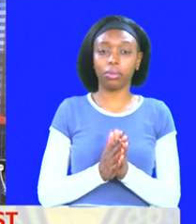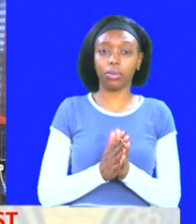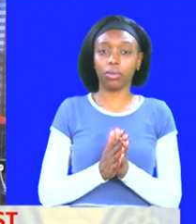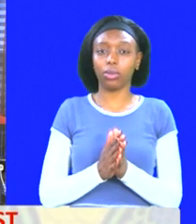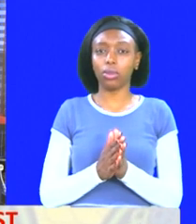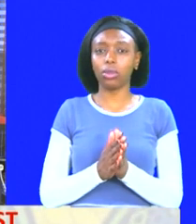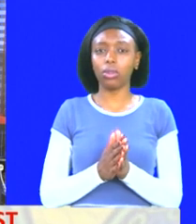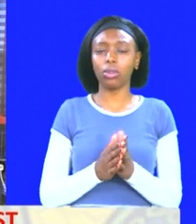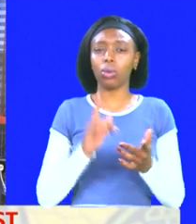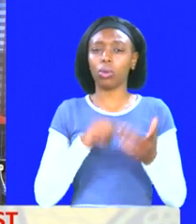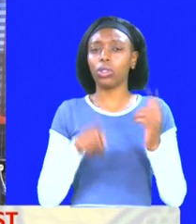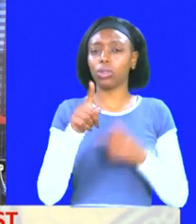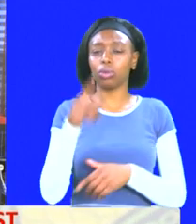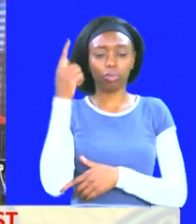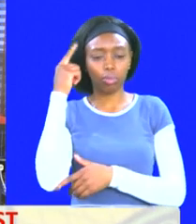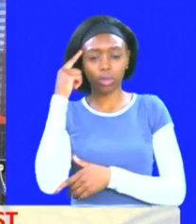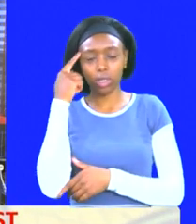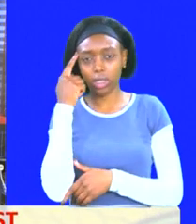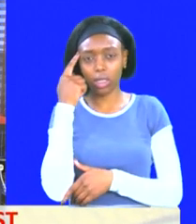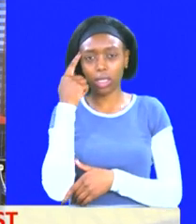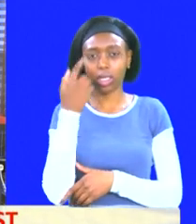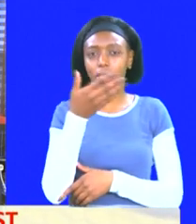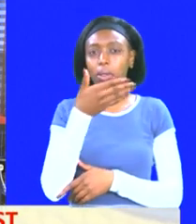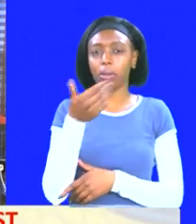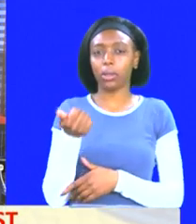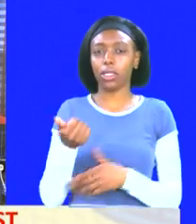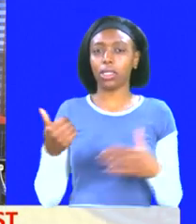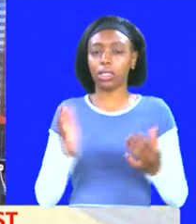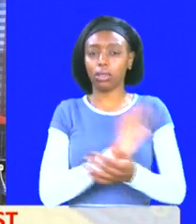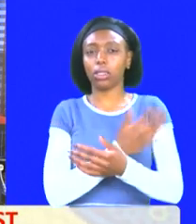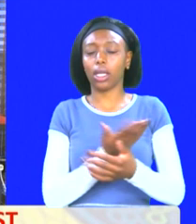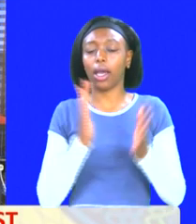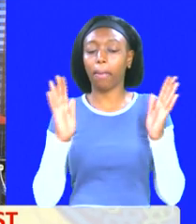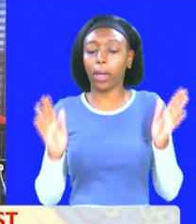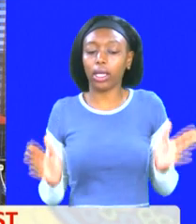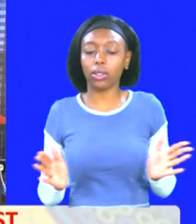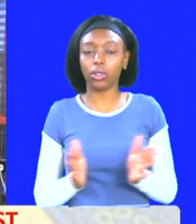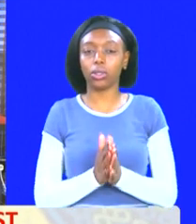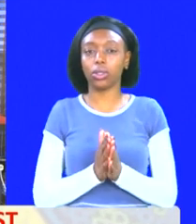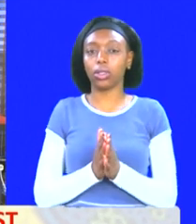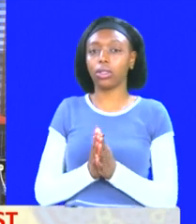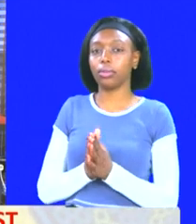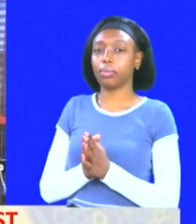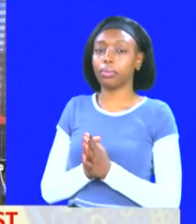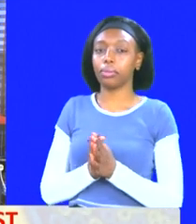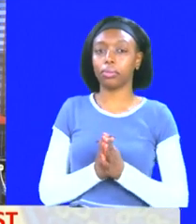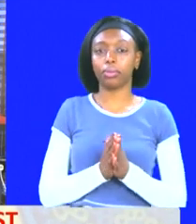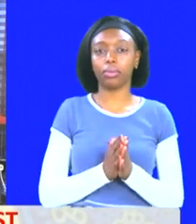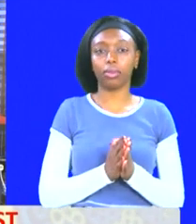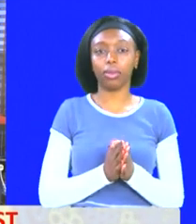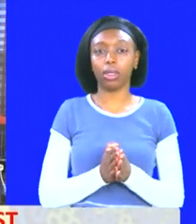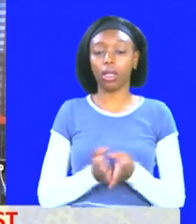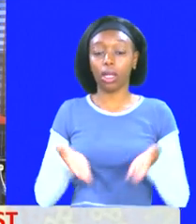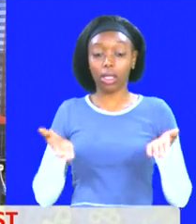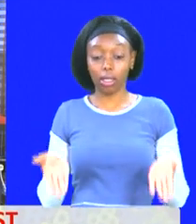think we are featuring this week. Tafadhali, if you think it's this week it's a mandem, so don't even go to the gardens. Keep your